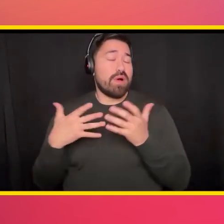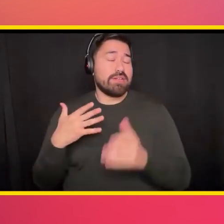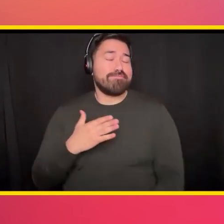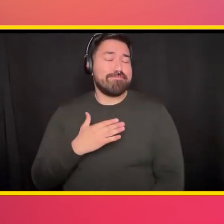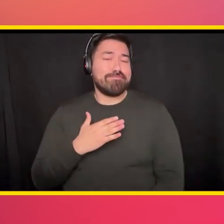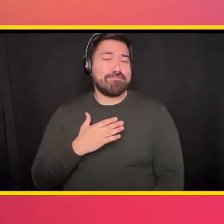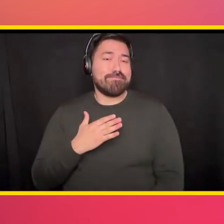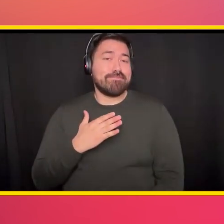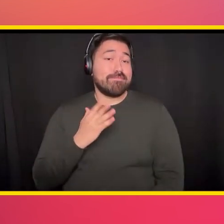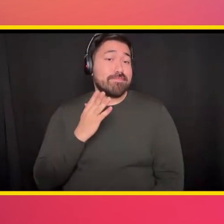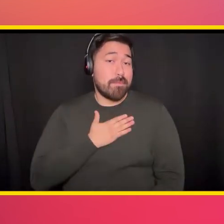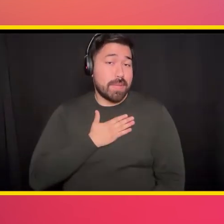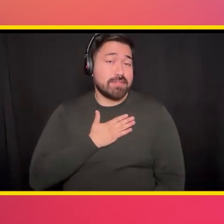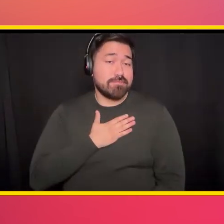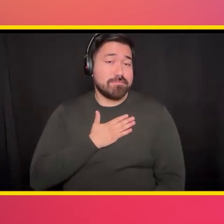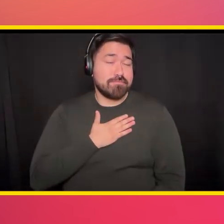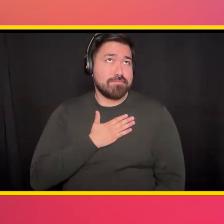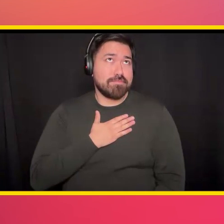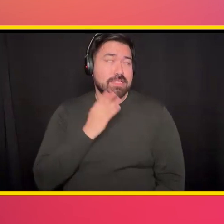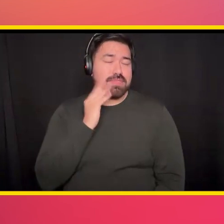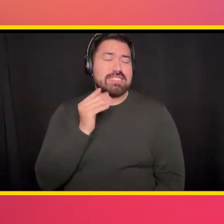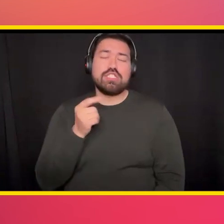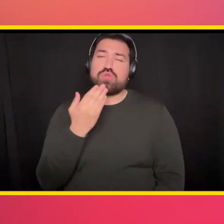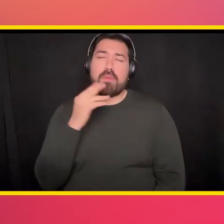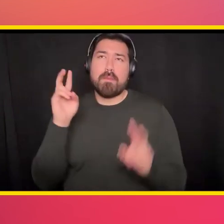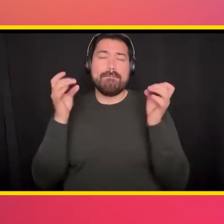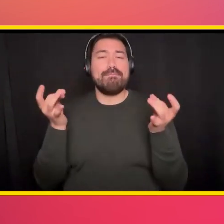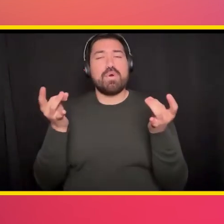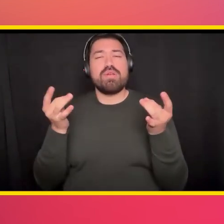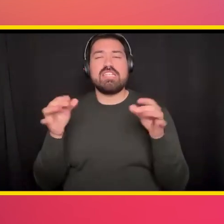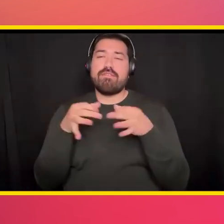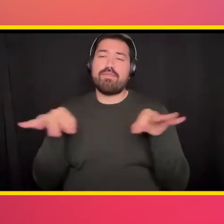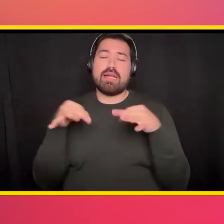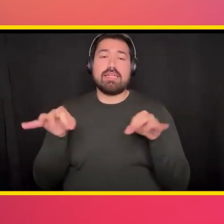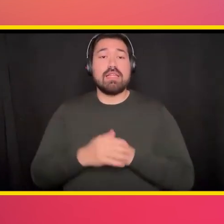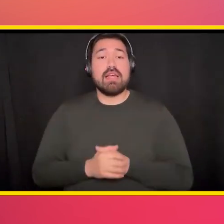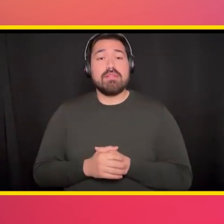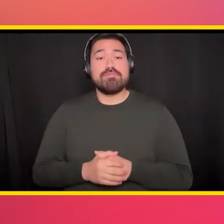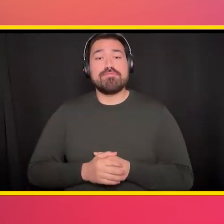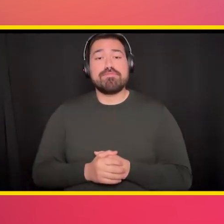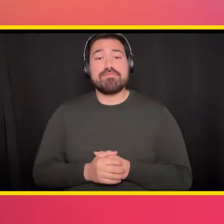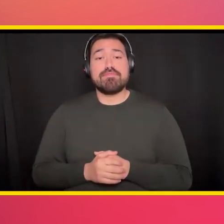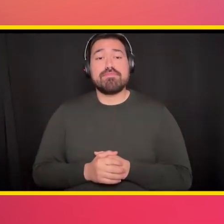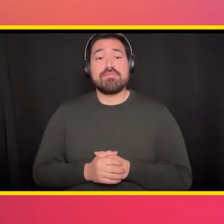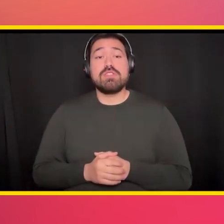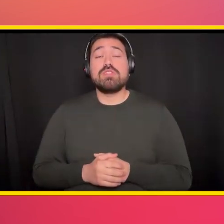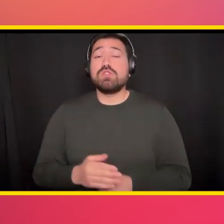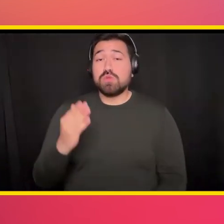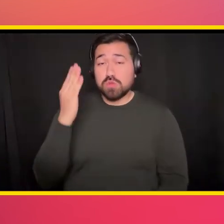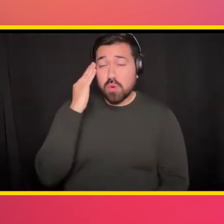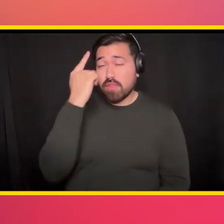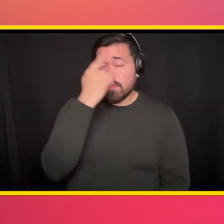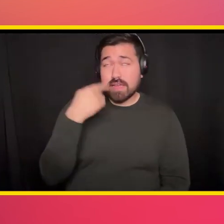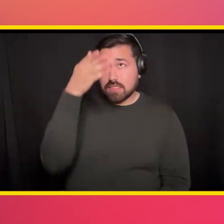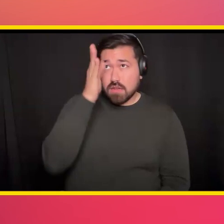experiencing, I love this Buddhist phrase, that to know God, or to know the face of God, look upon